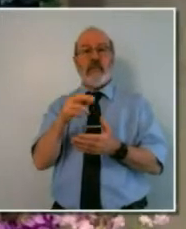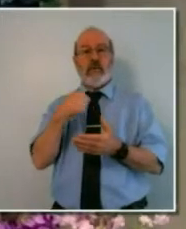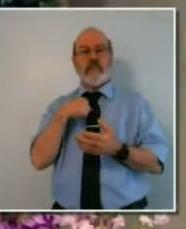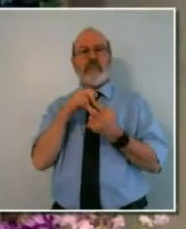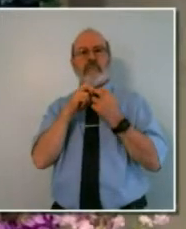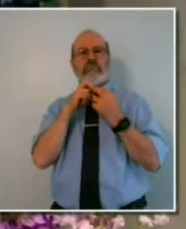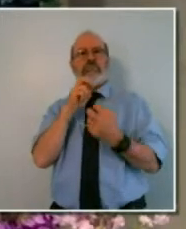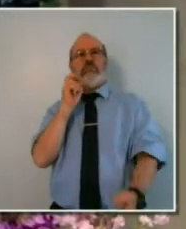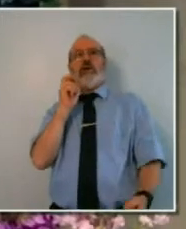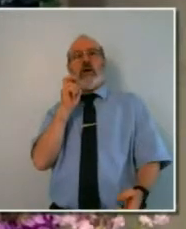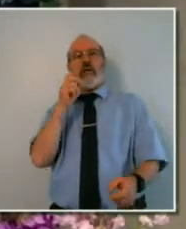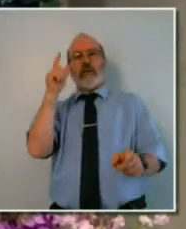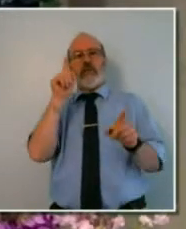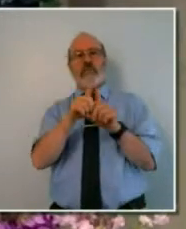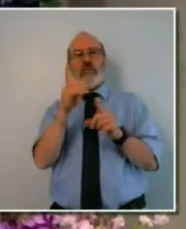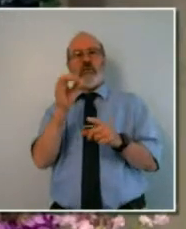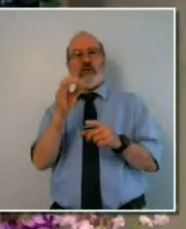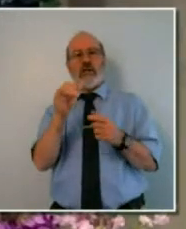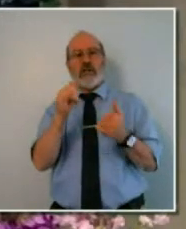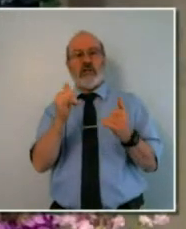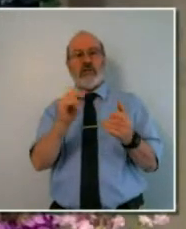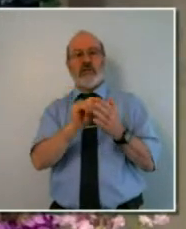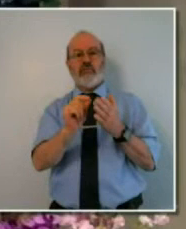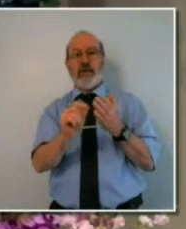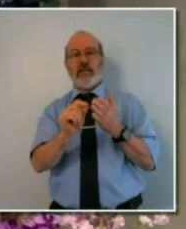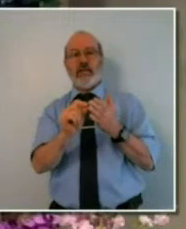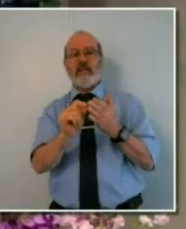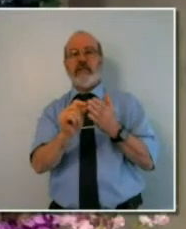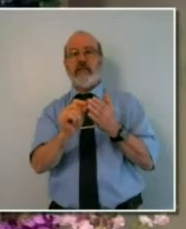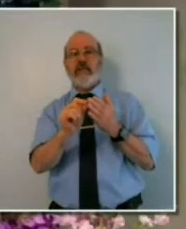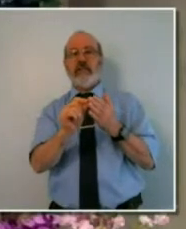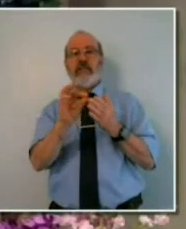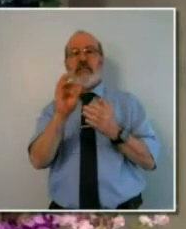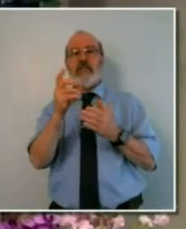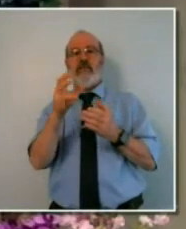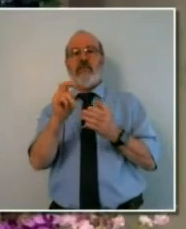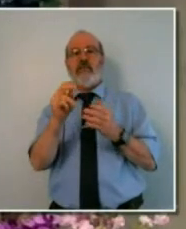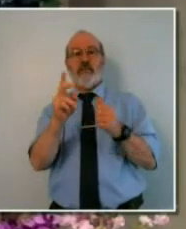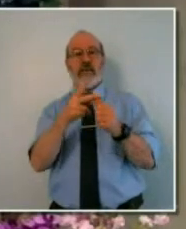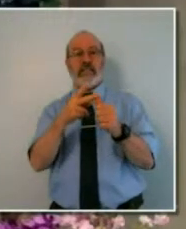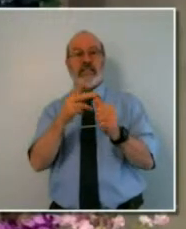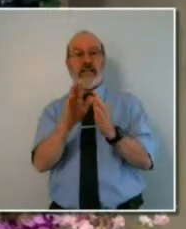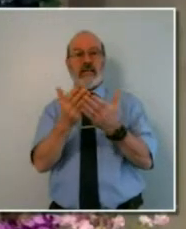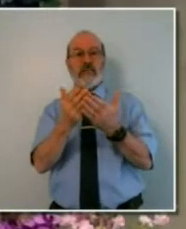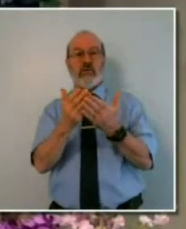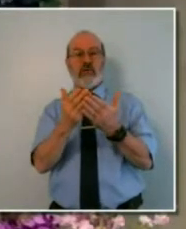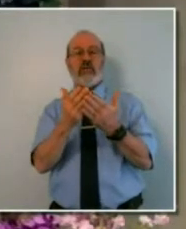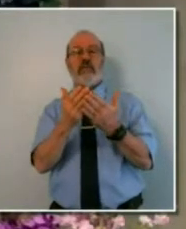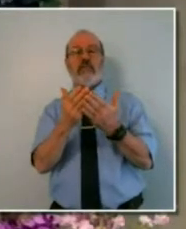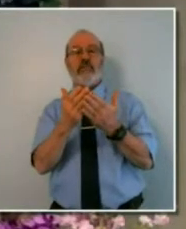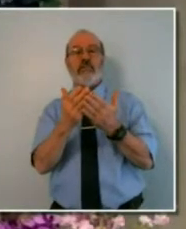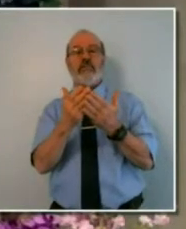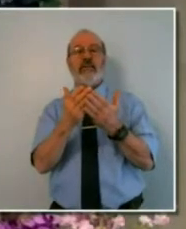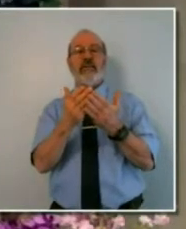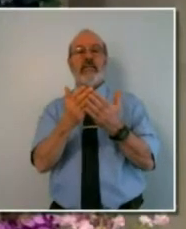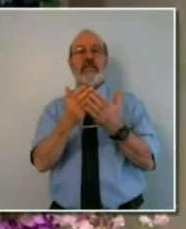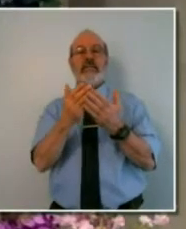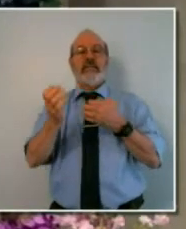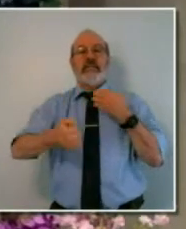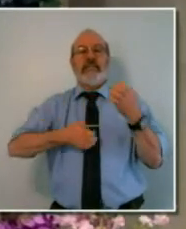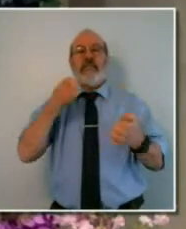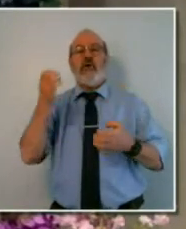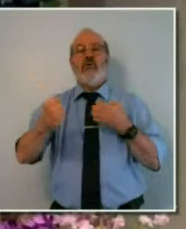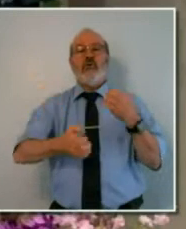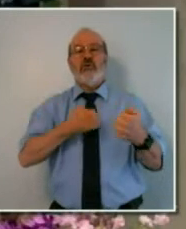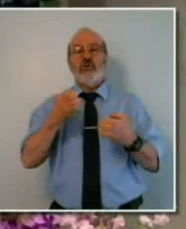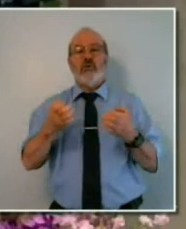Brother Donnelly is currently writing the foreword for my second acrostic poetry book, e-book, entitled Emotional